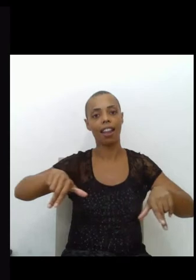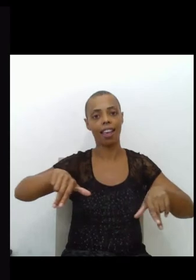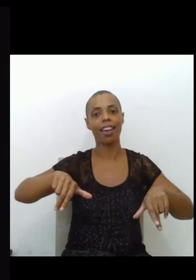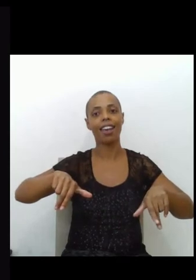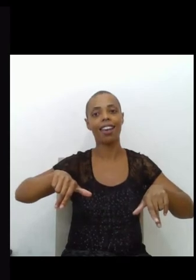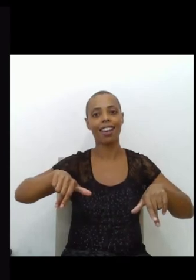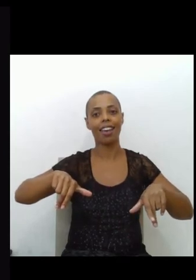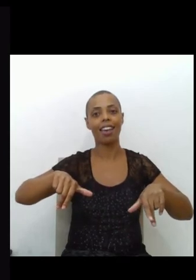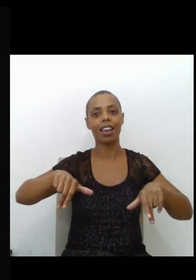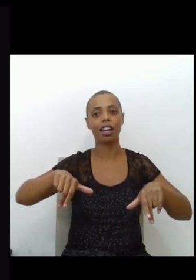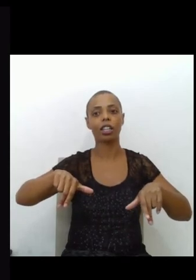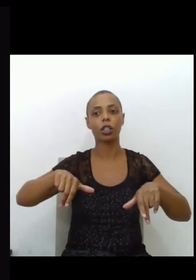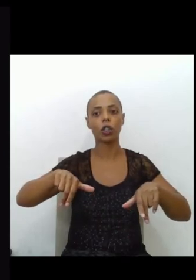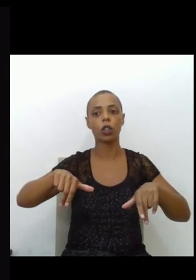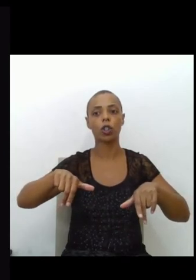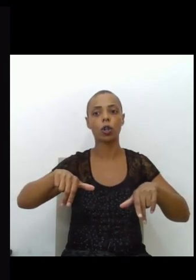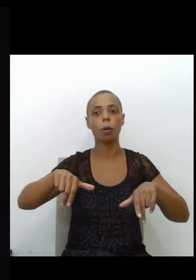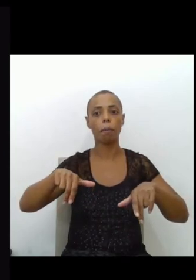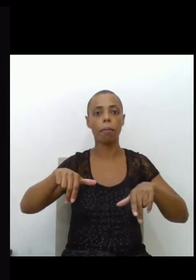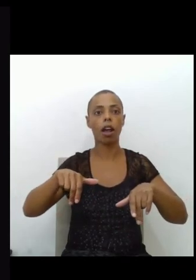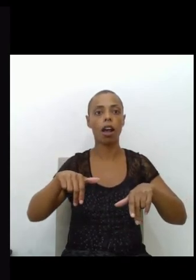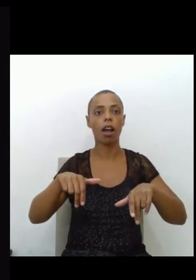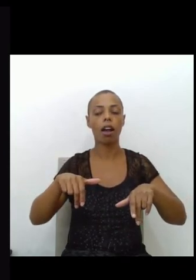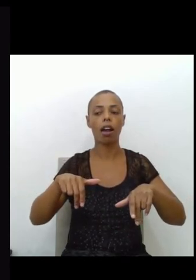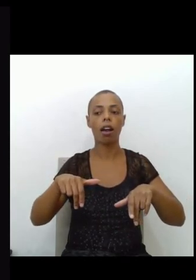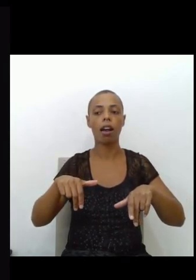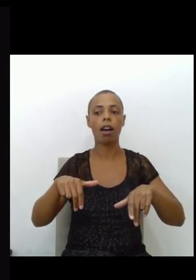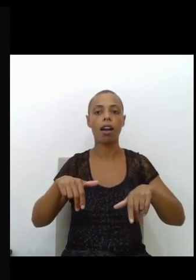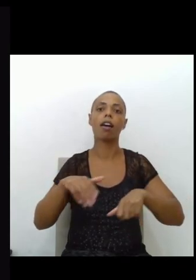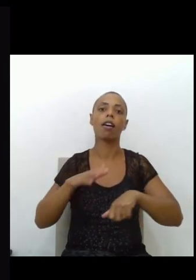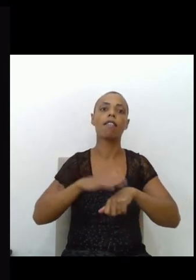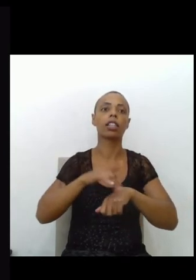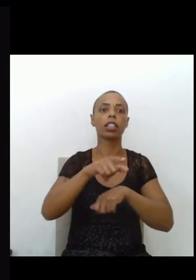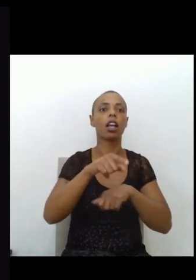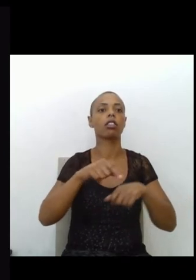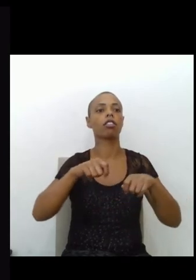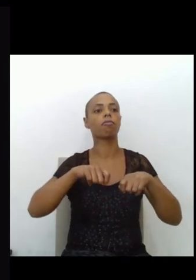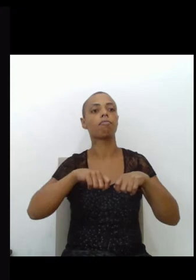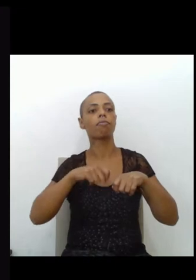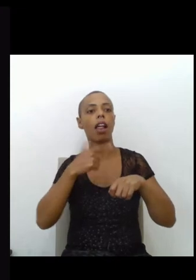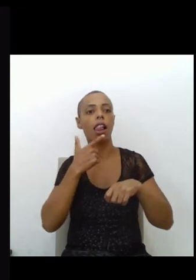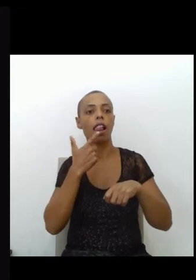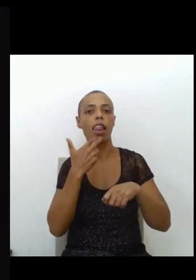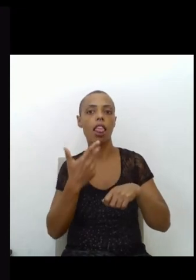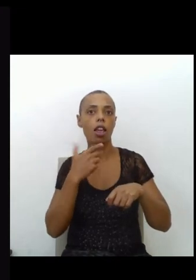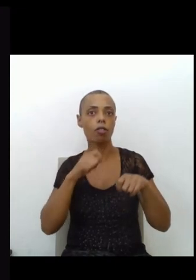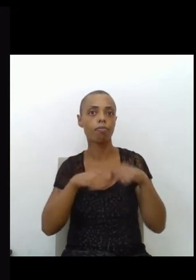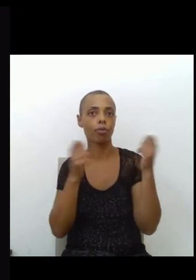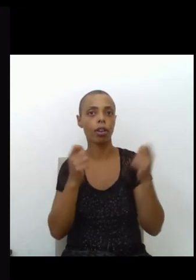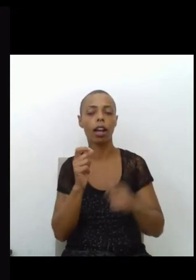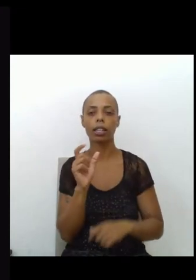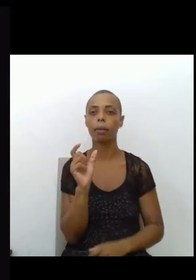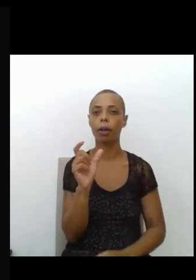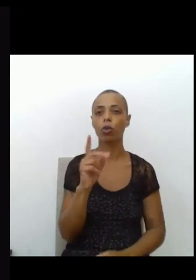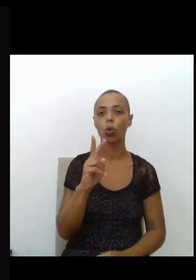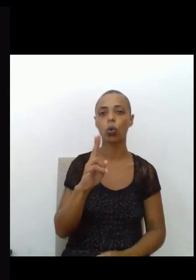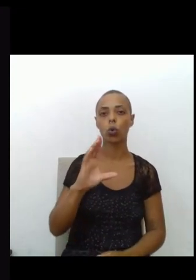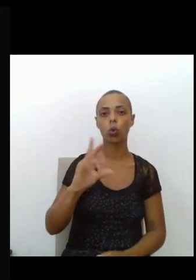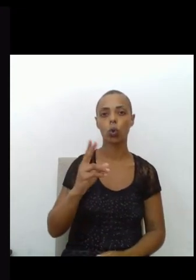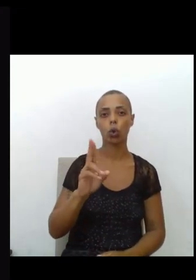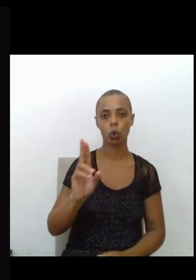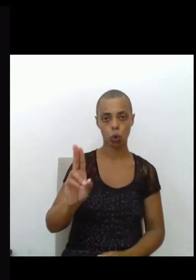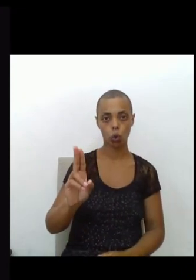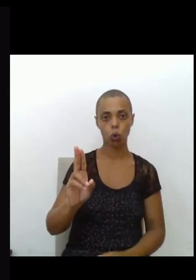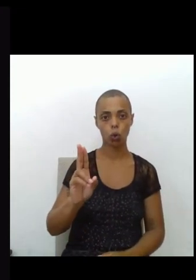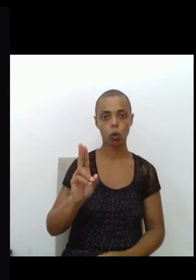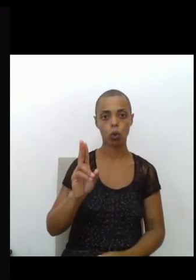um um language so for example the East African term kochu um at some point